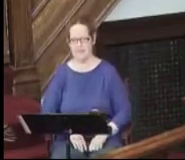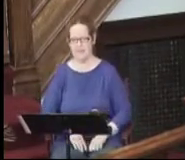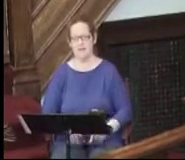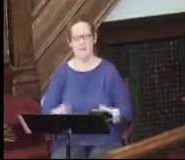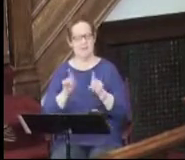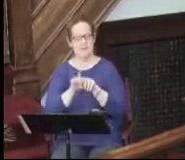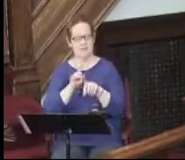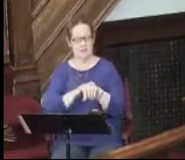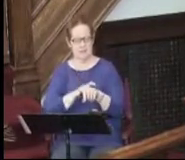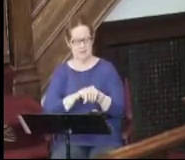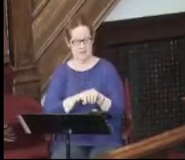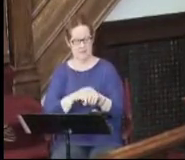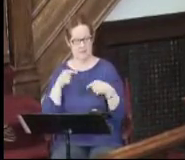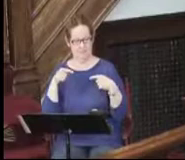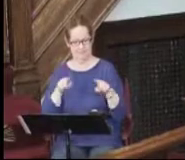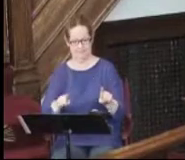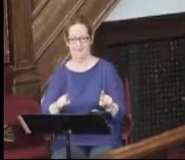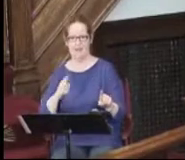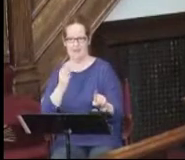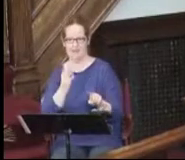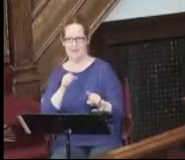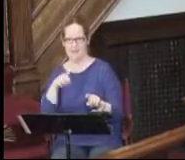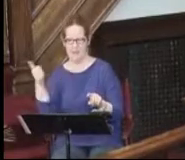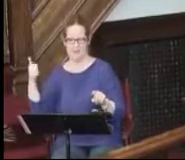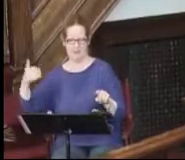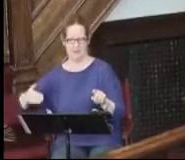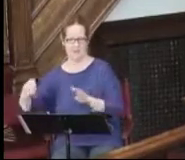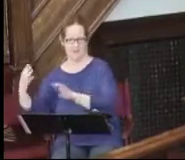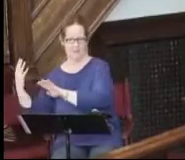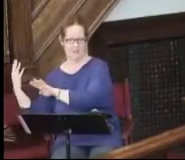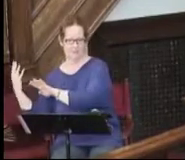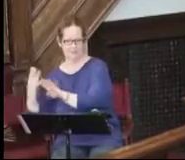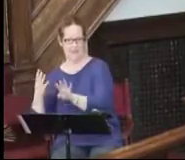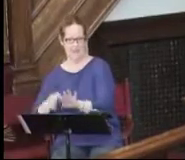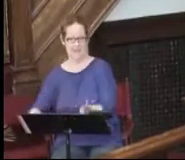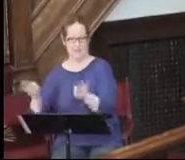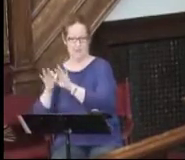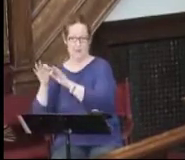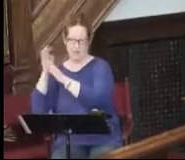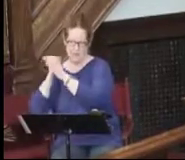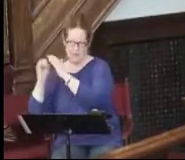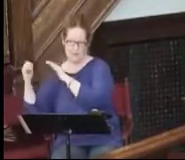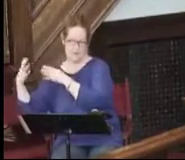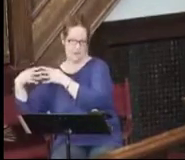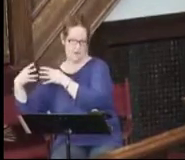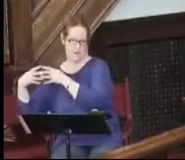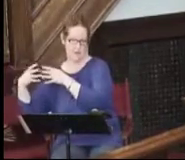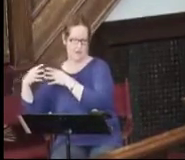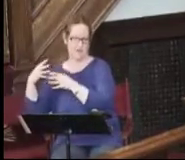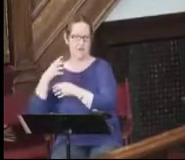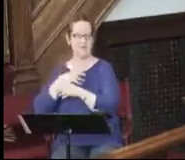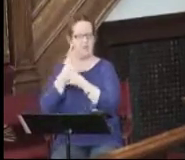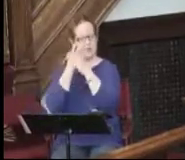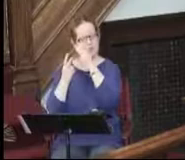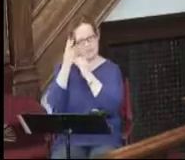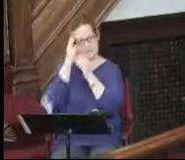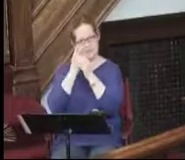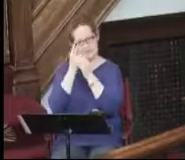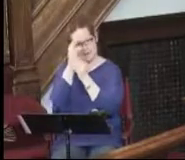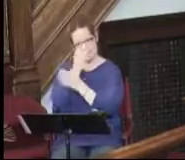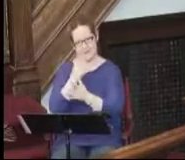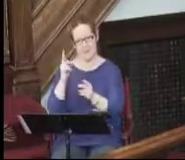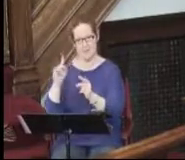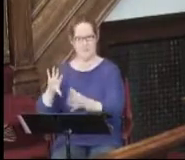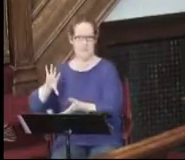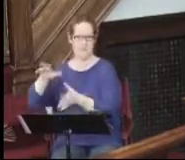at the same time, out of the Eastern Gate, significant because the prophets predicted that the person who would really turn things upside